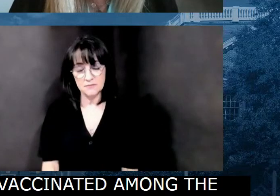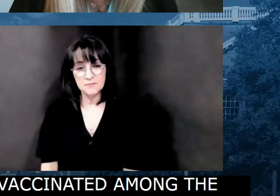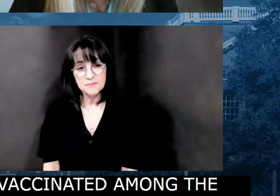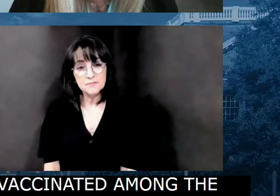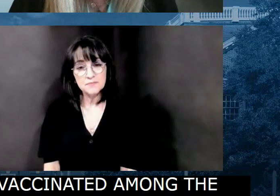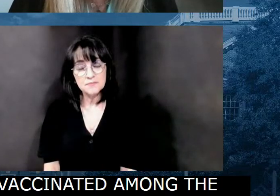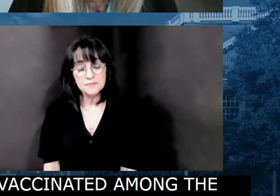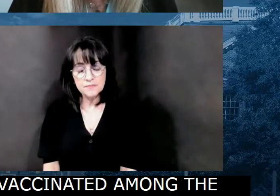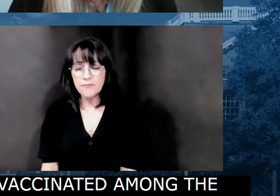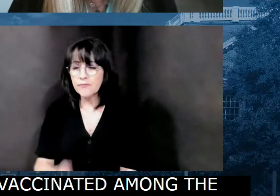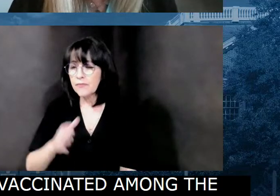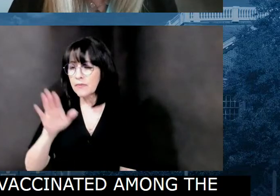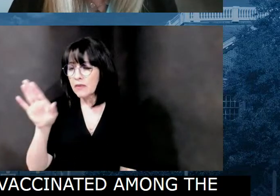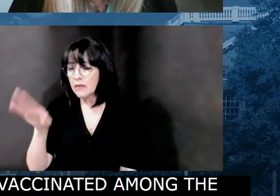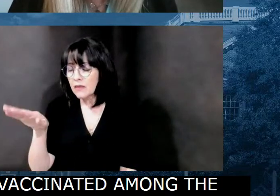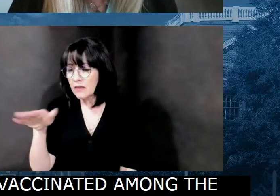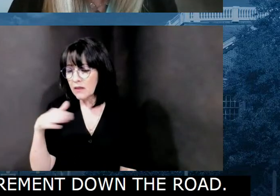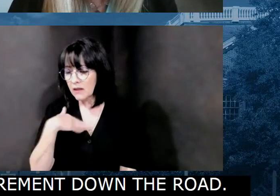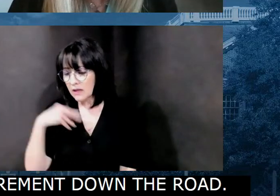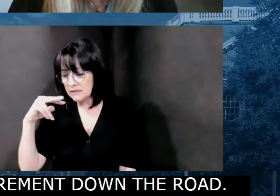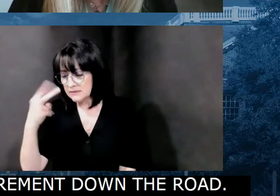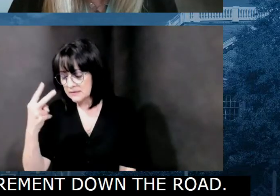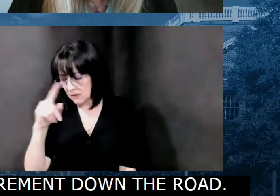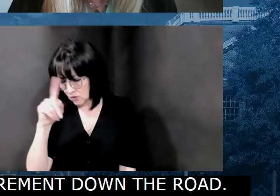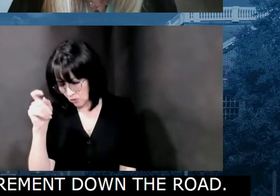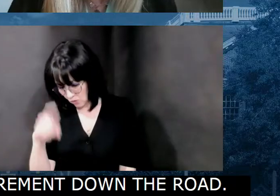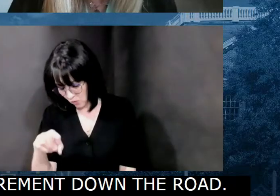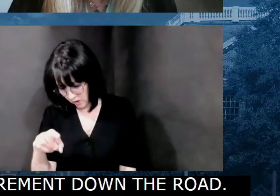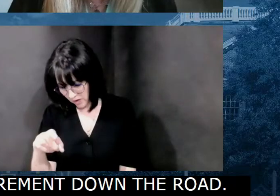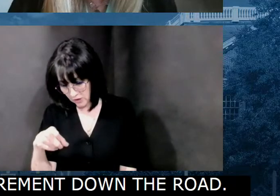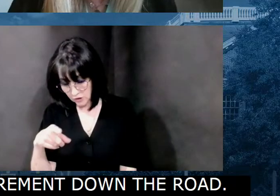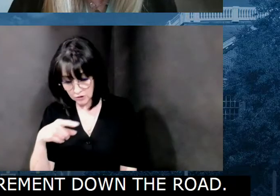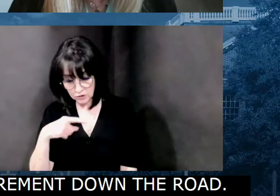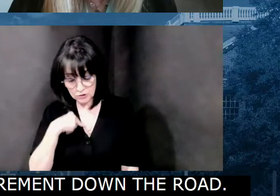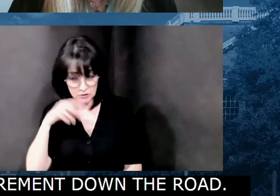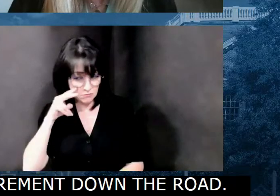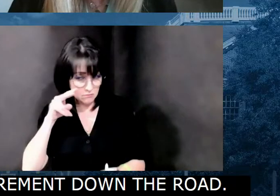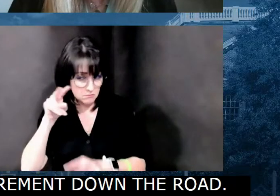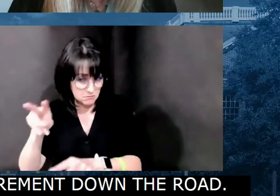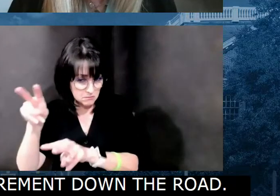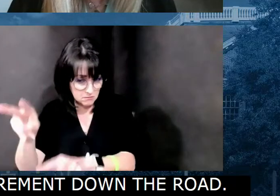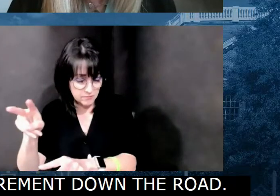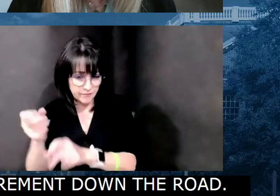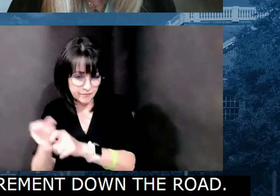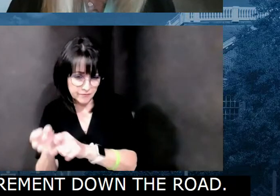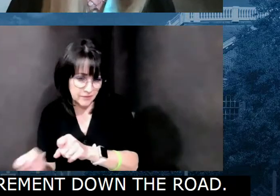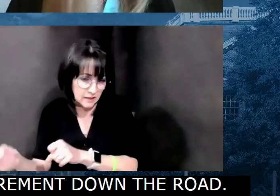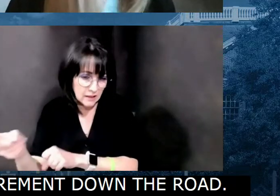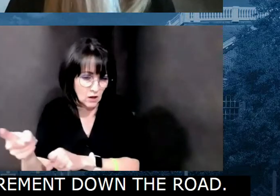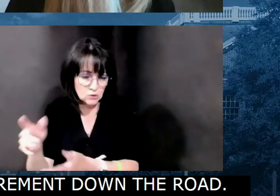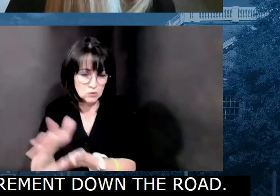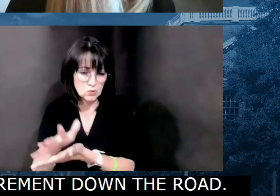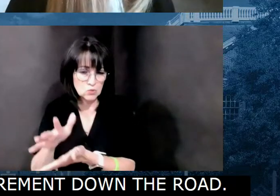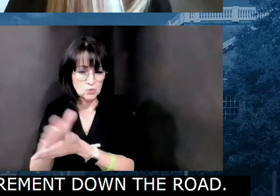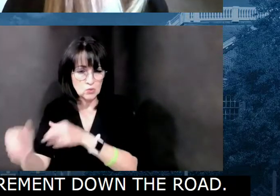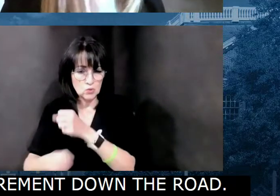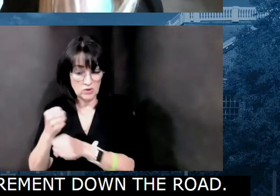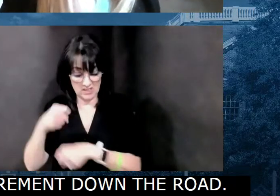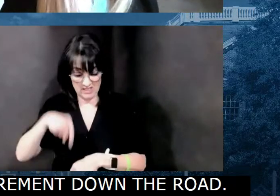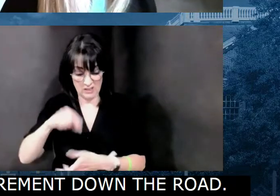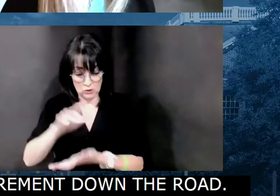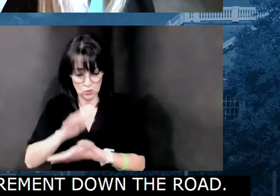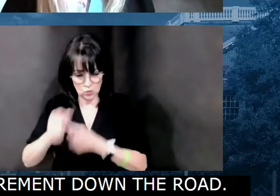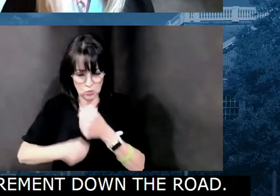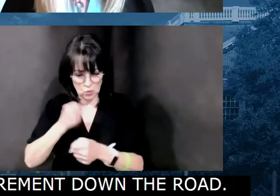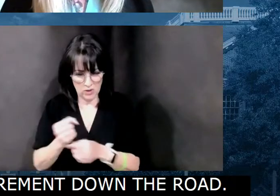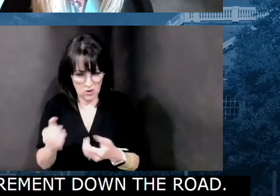And then my second question, looking ahead to next school year as we wrap up this school year, is there anything that